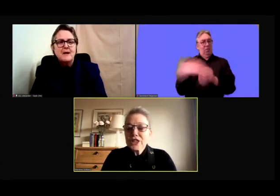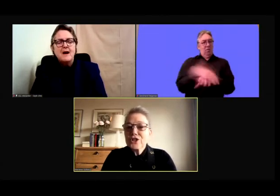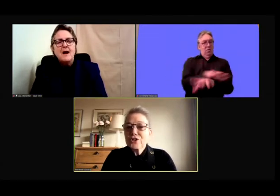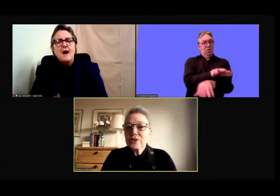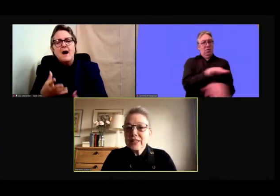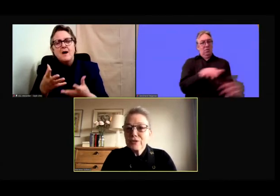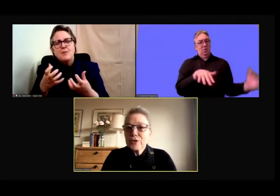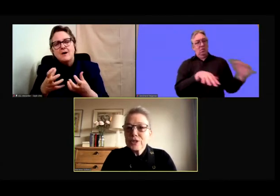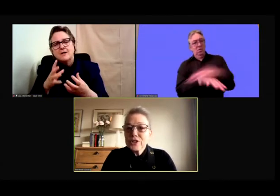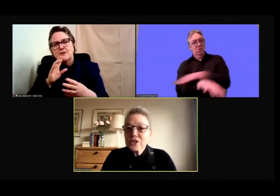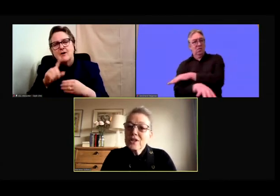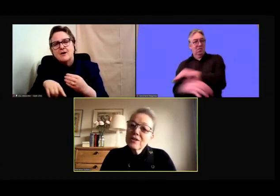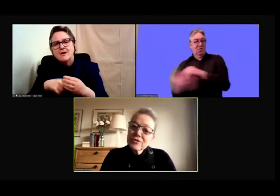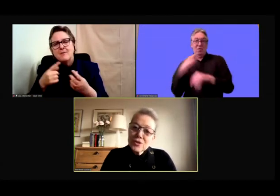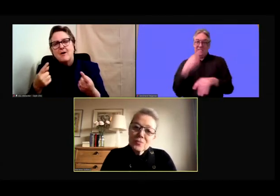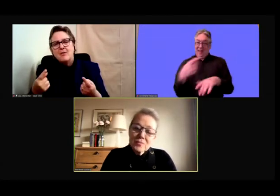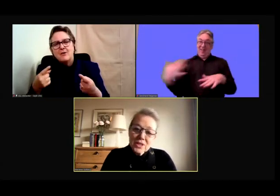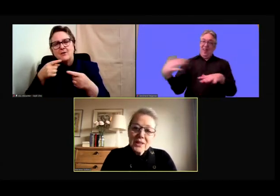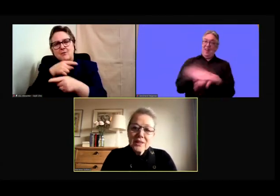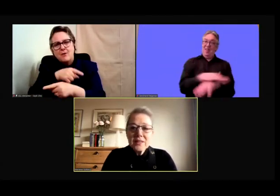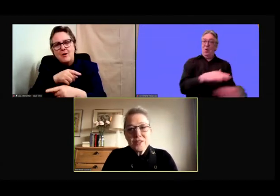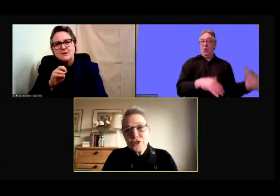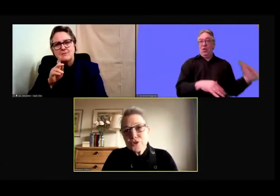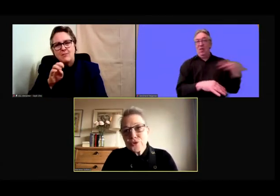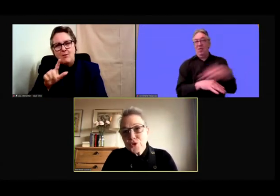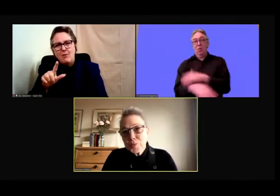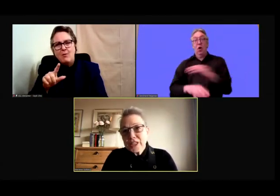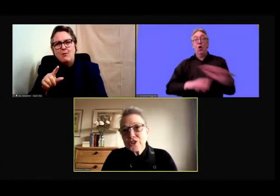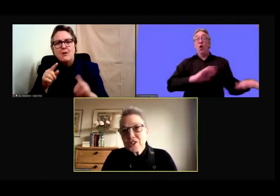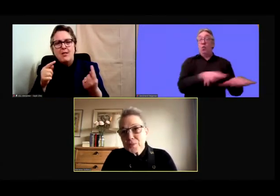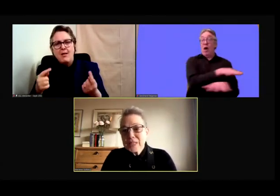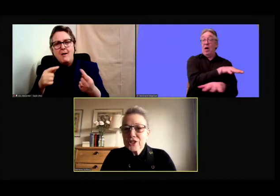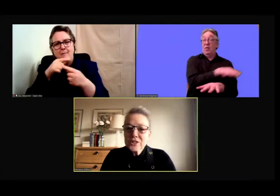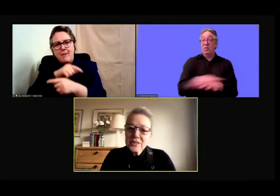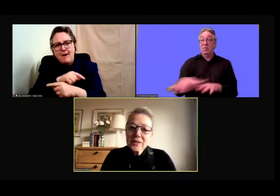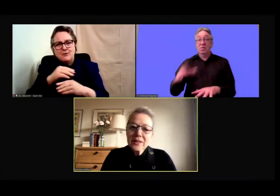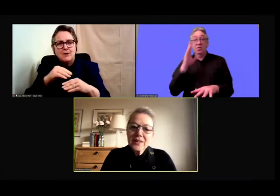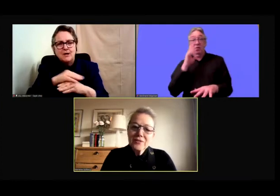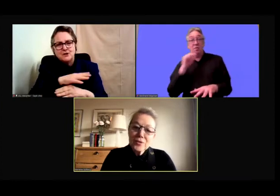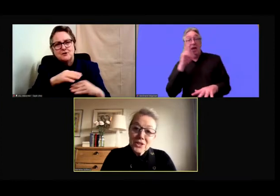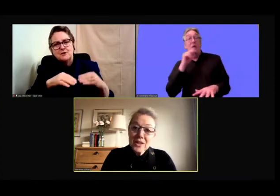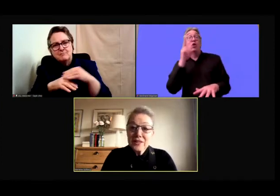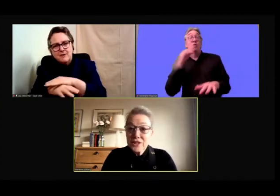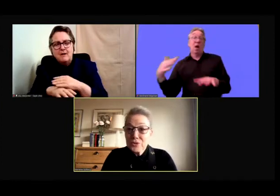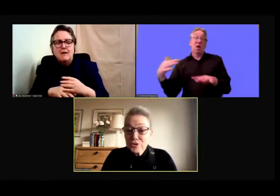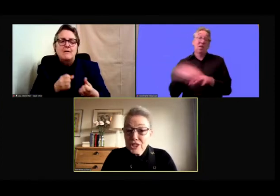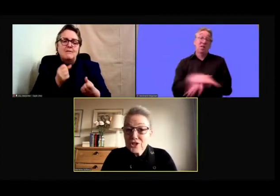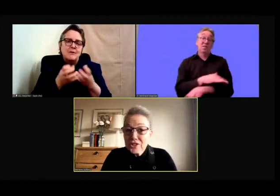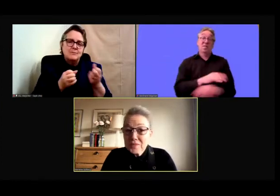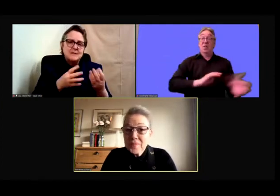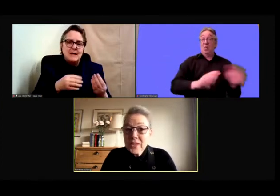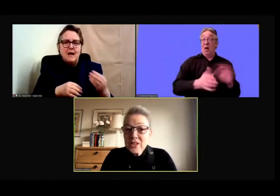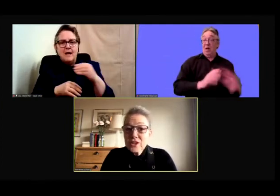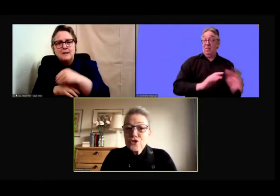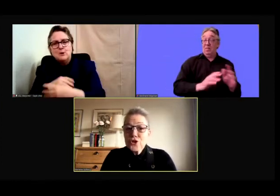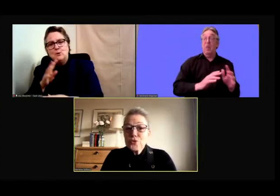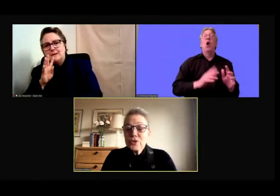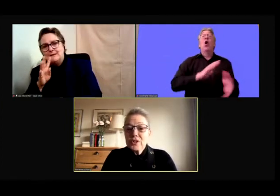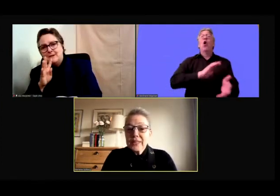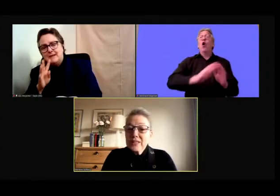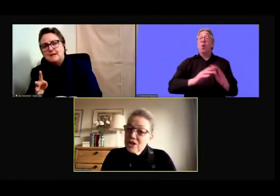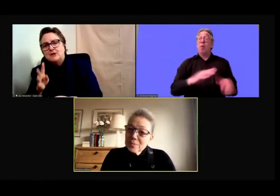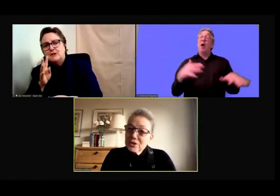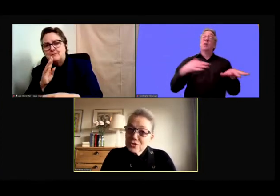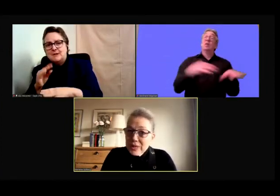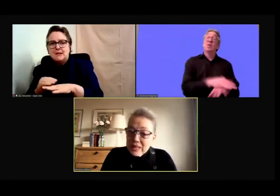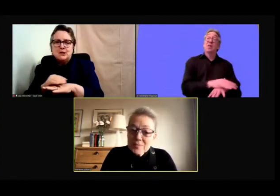cross-modal bidirectional influence from sign to speech and speech to sign and from sign to gesture.